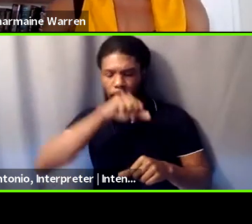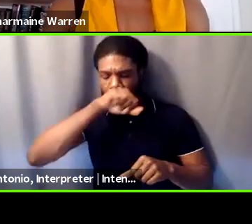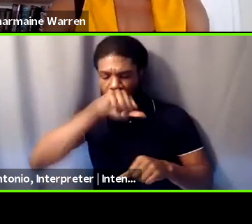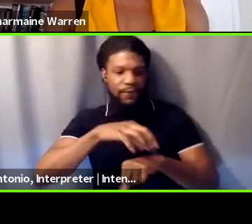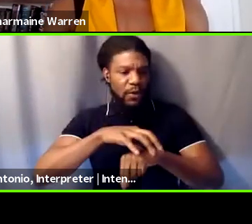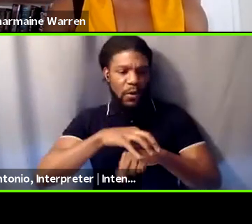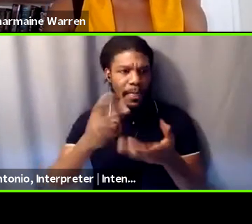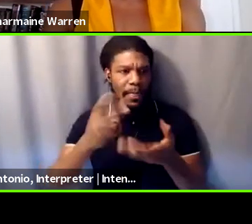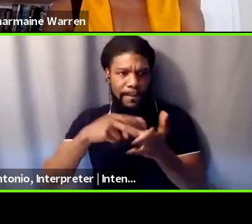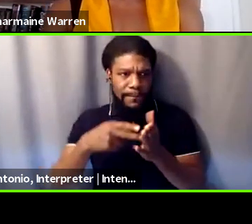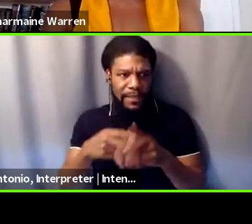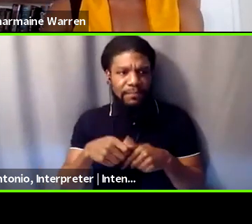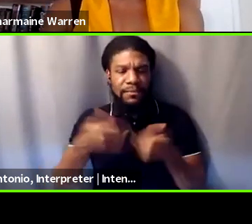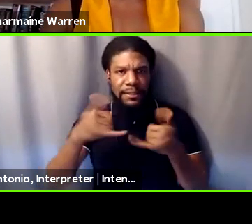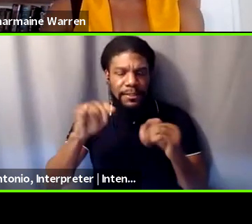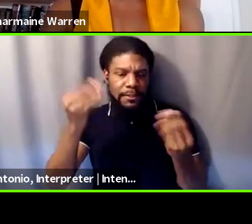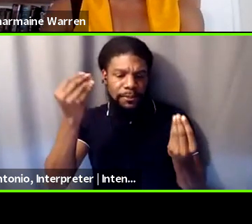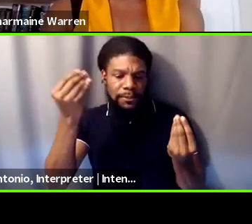ancestral question.